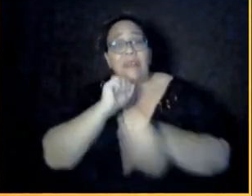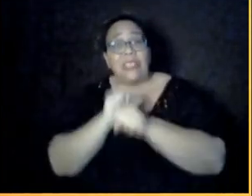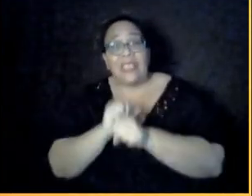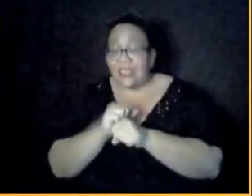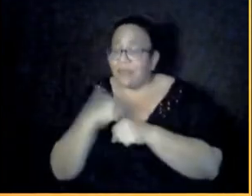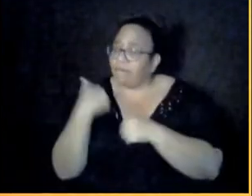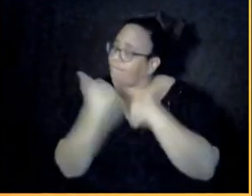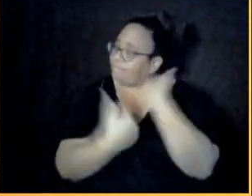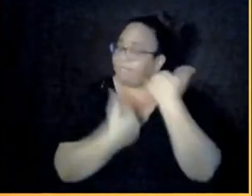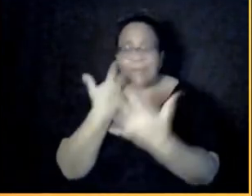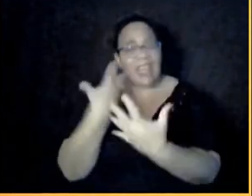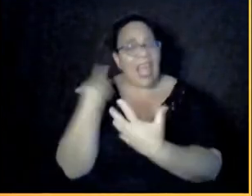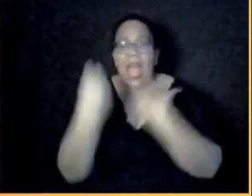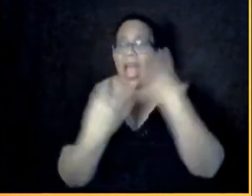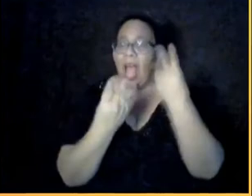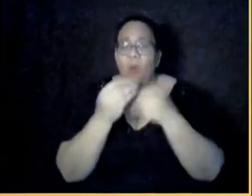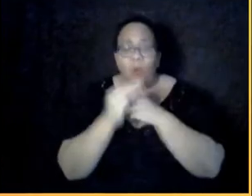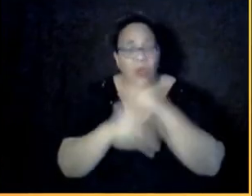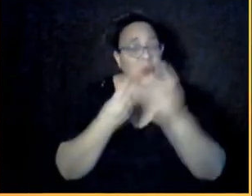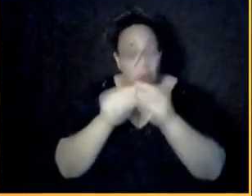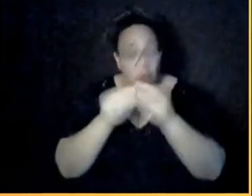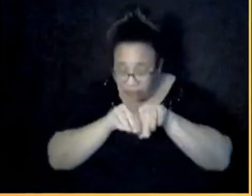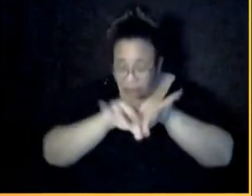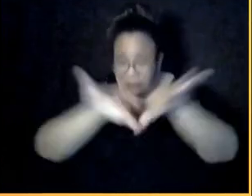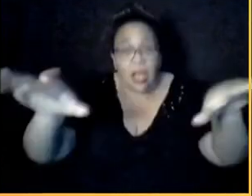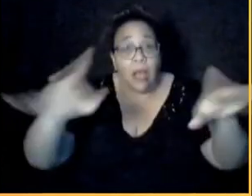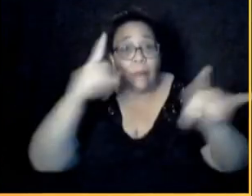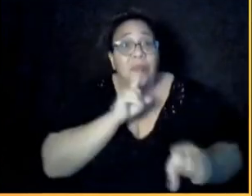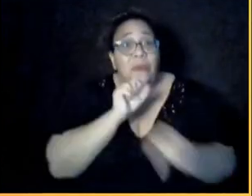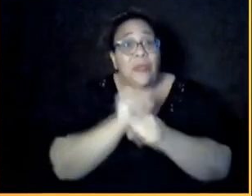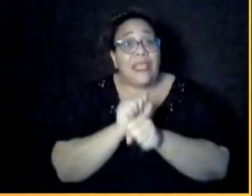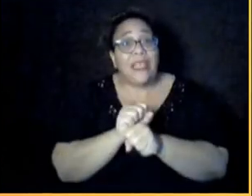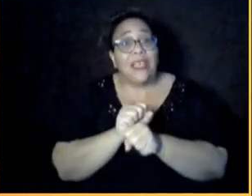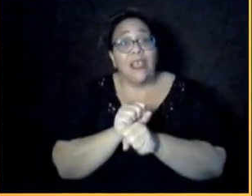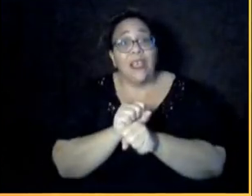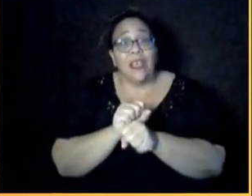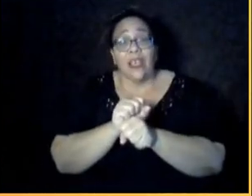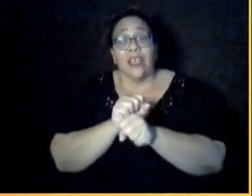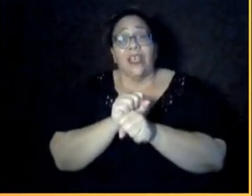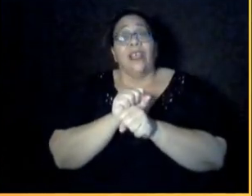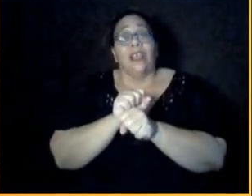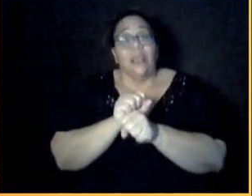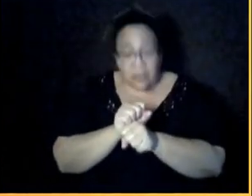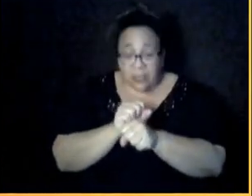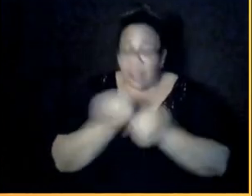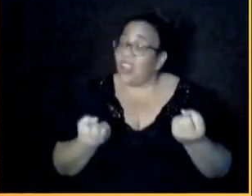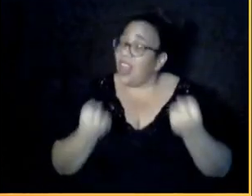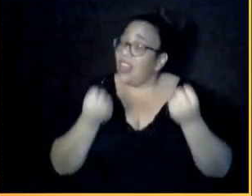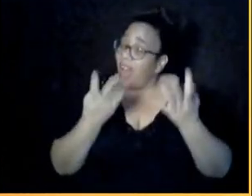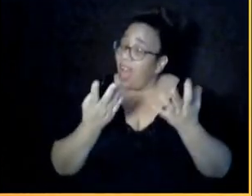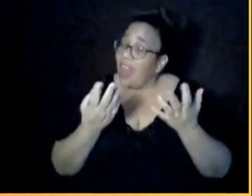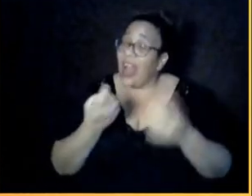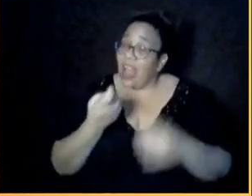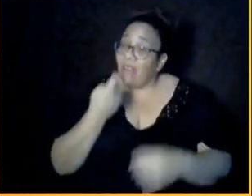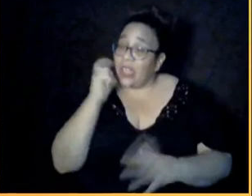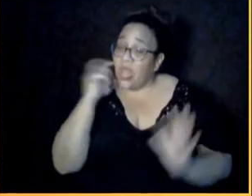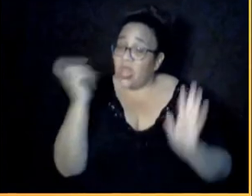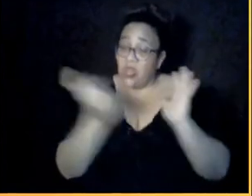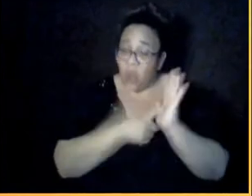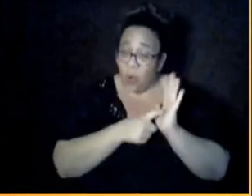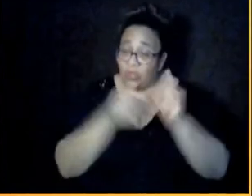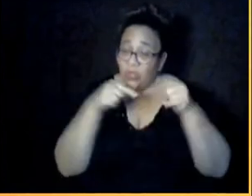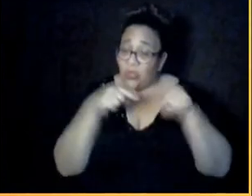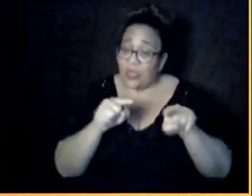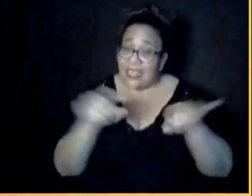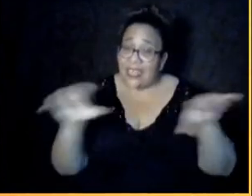lot out there, which I want to also put out there, because there's a lot of, you know, that I've noticed this whole time of doing this activism